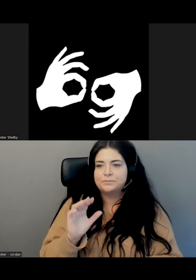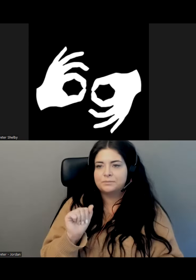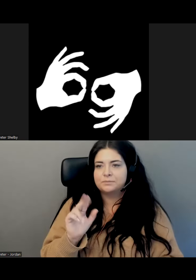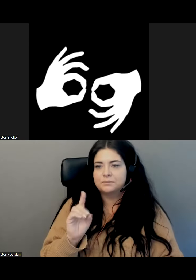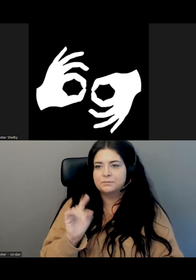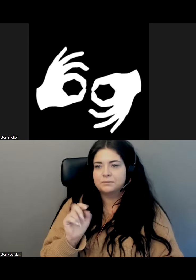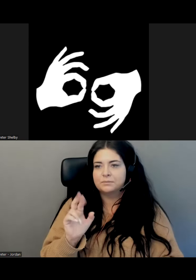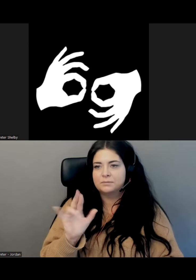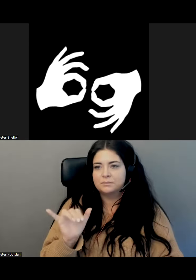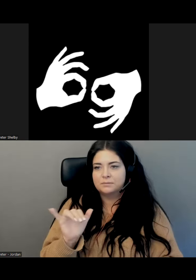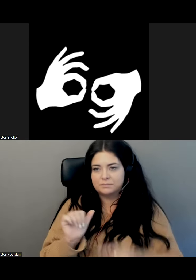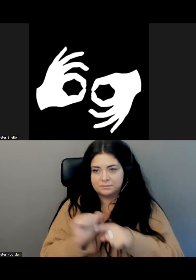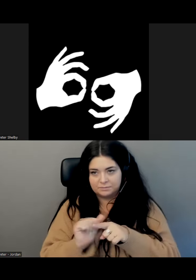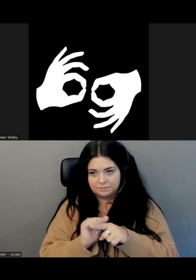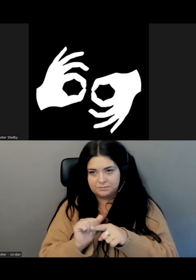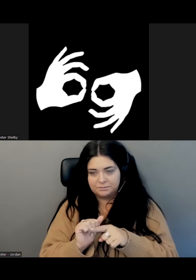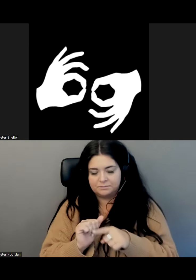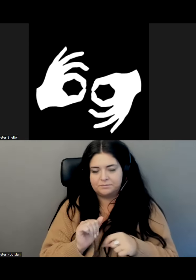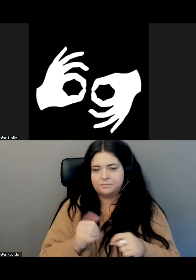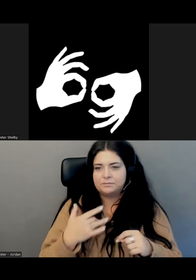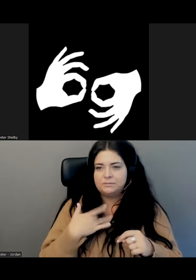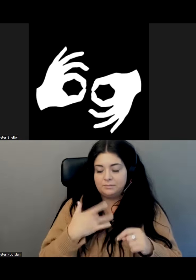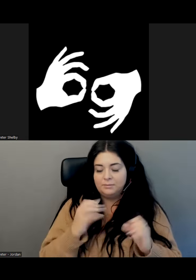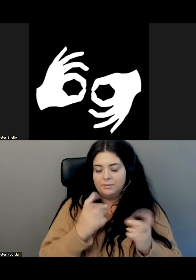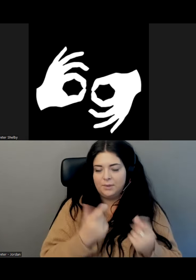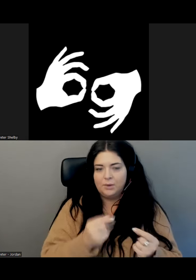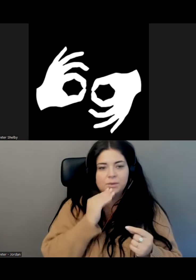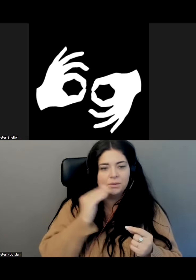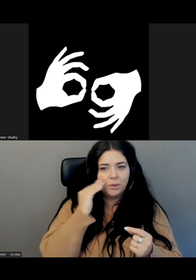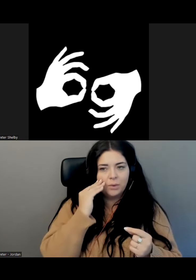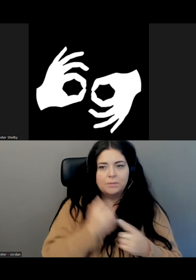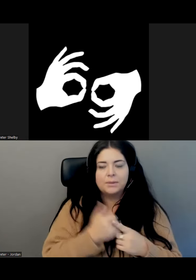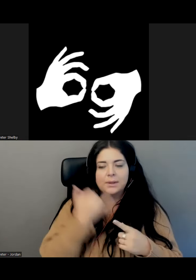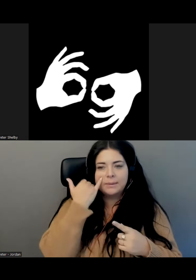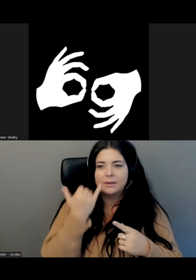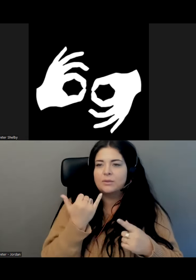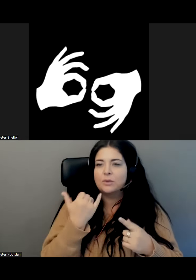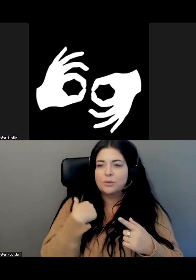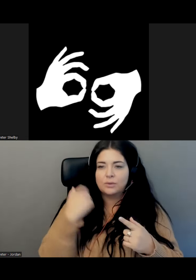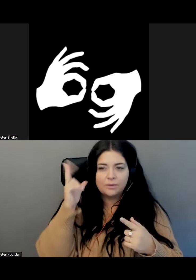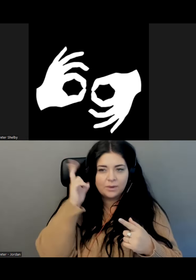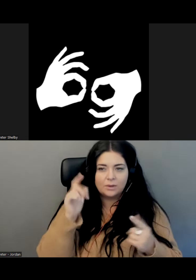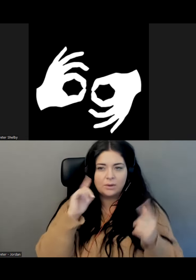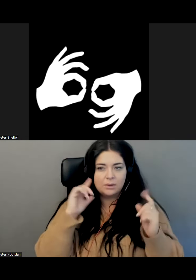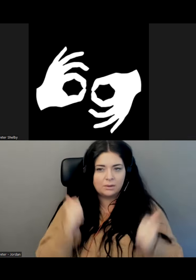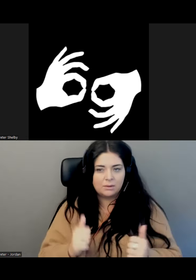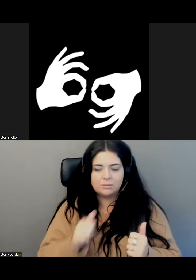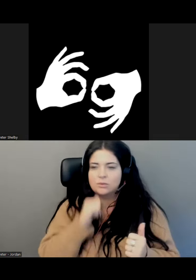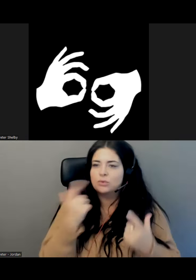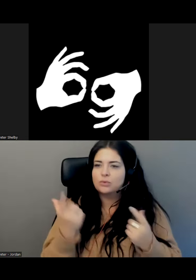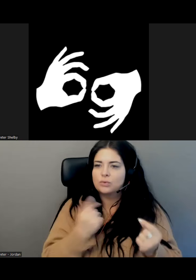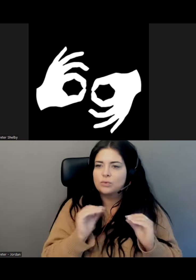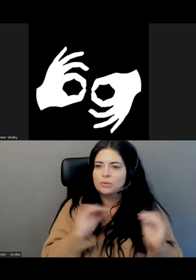you have hearing loss, particularly if you've let it go for a little while without treating it, you can really start to